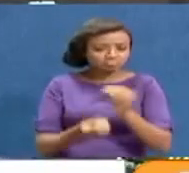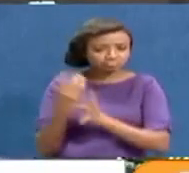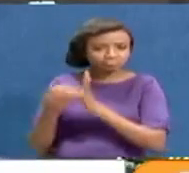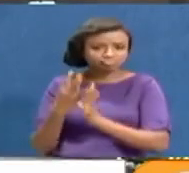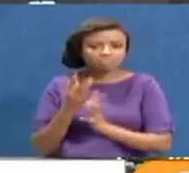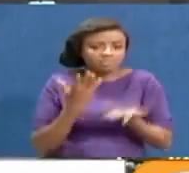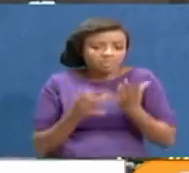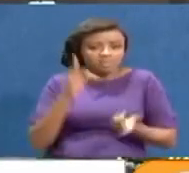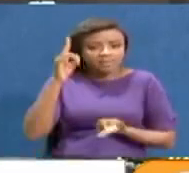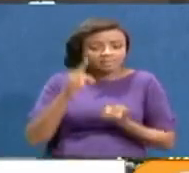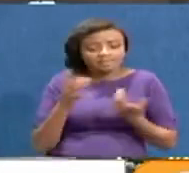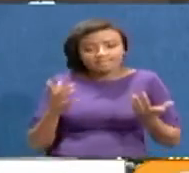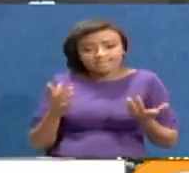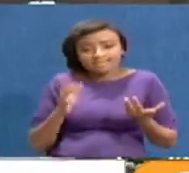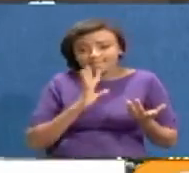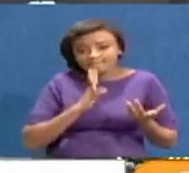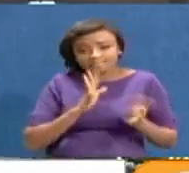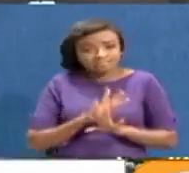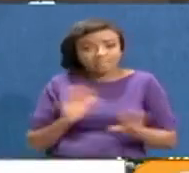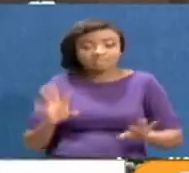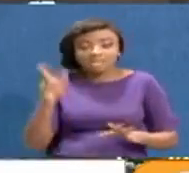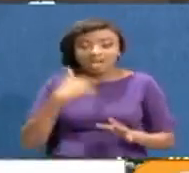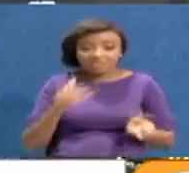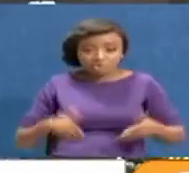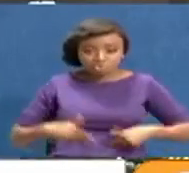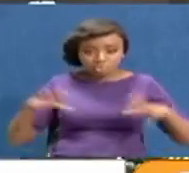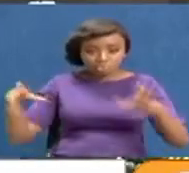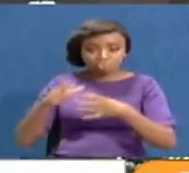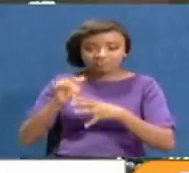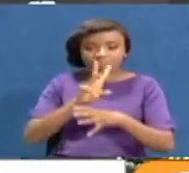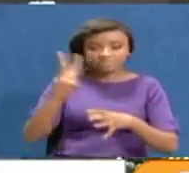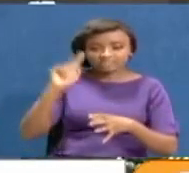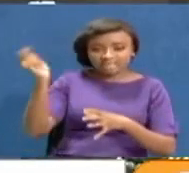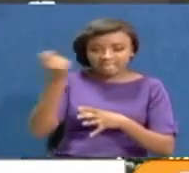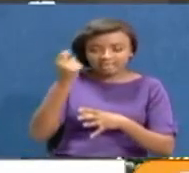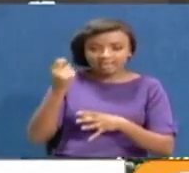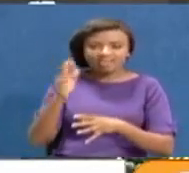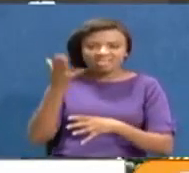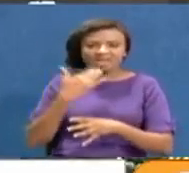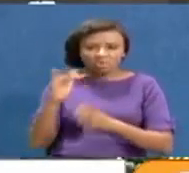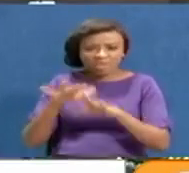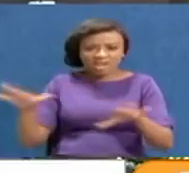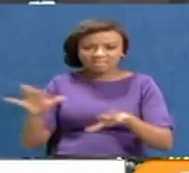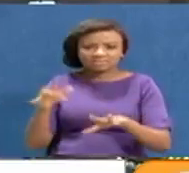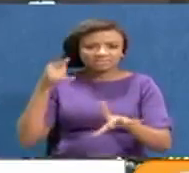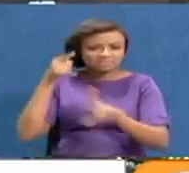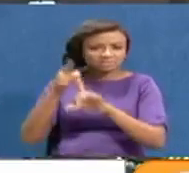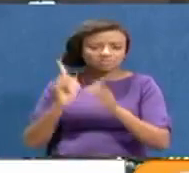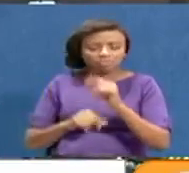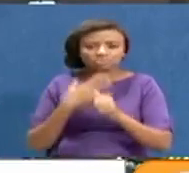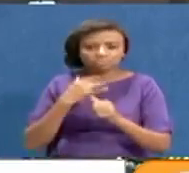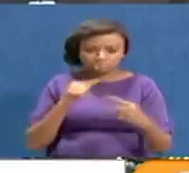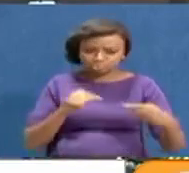that to just, well, talk. A youth lobby group from Western Kenya seemed to set the scene for a contested referendum